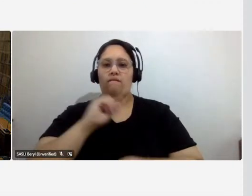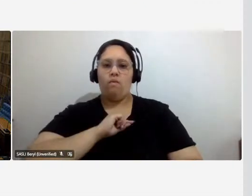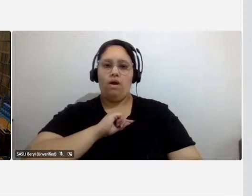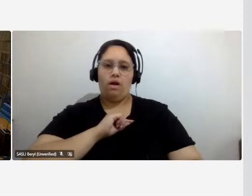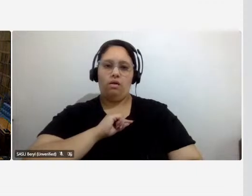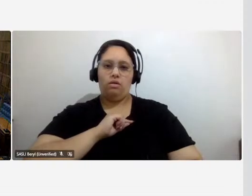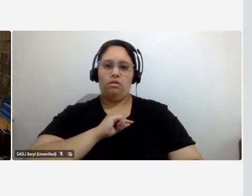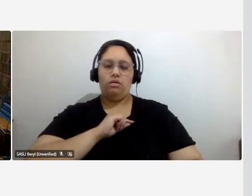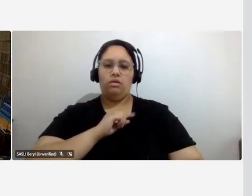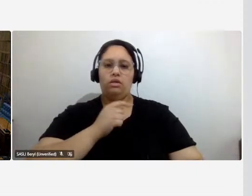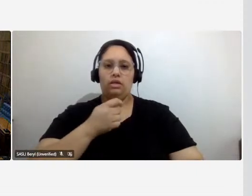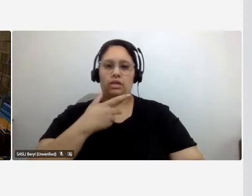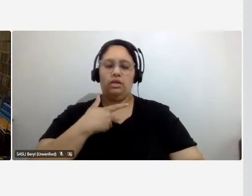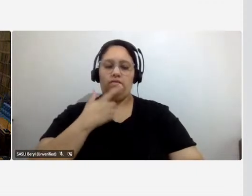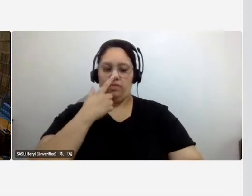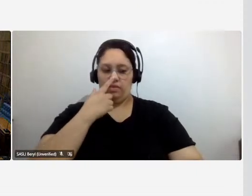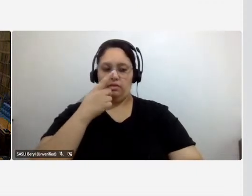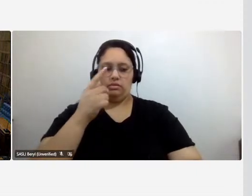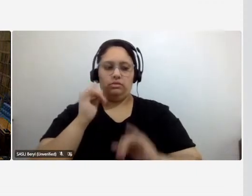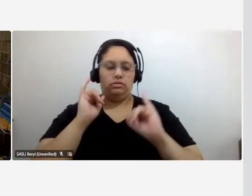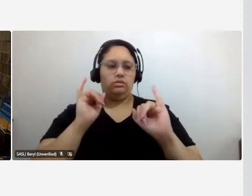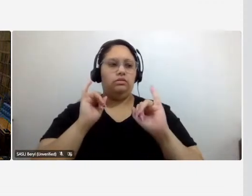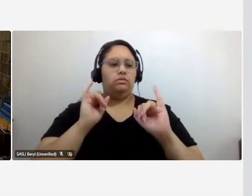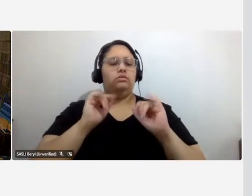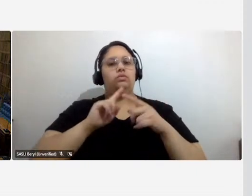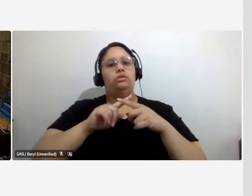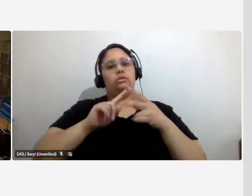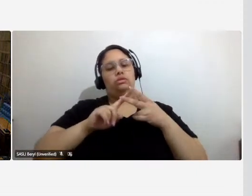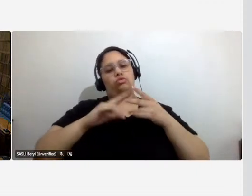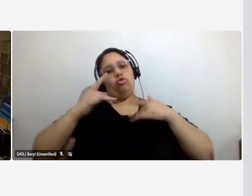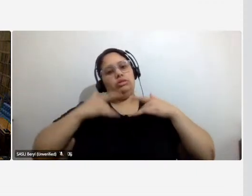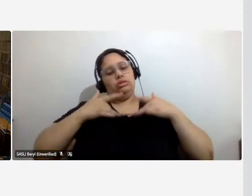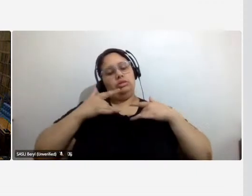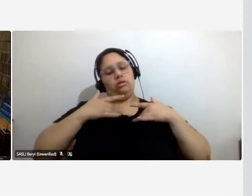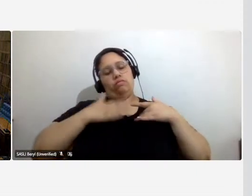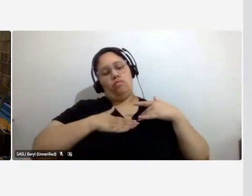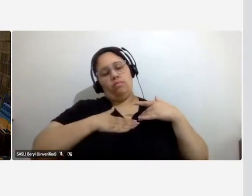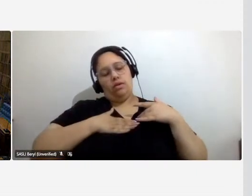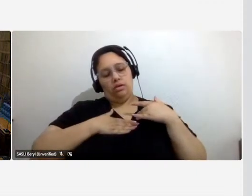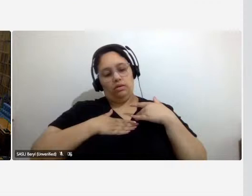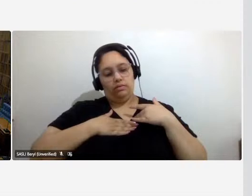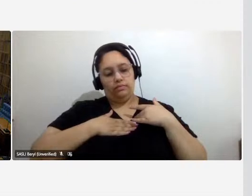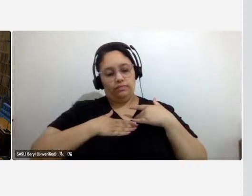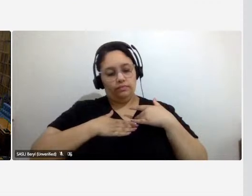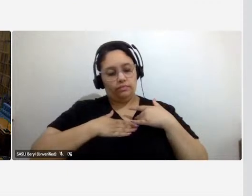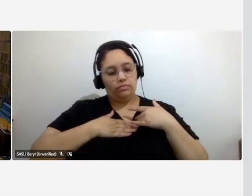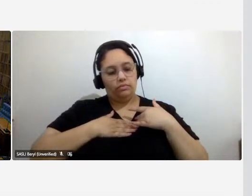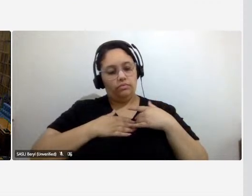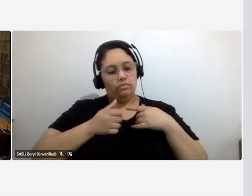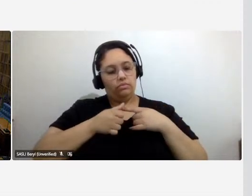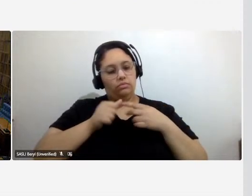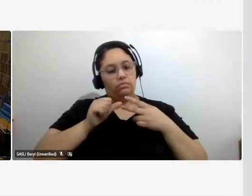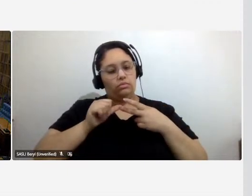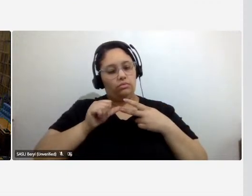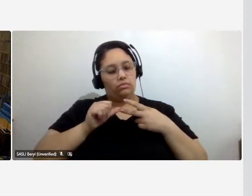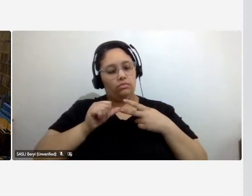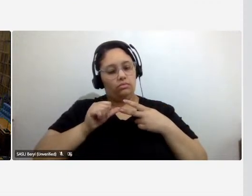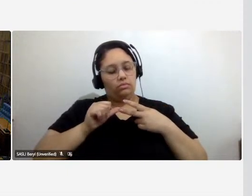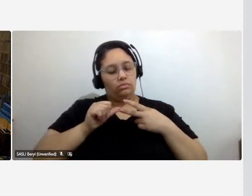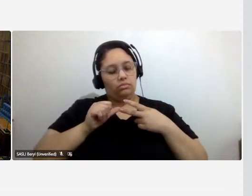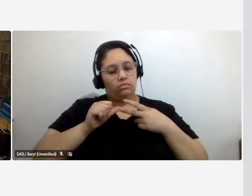can be described as a crisis. So that one remains a concern on my end. The second one relate